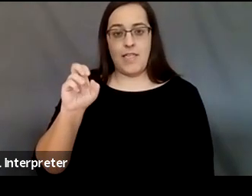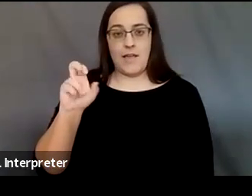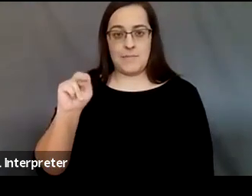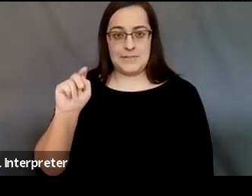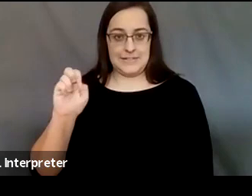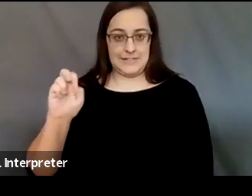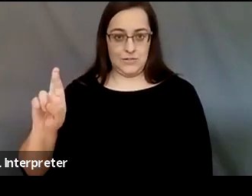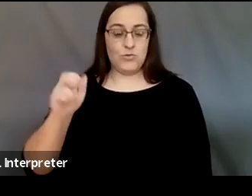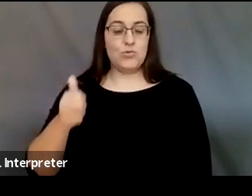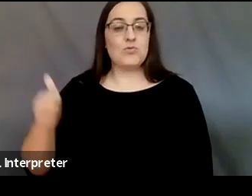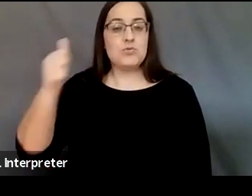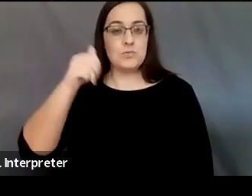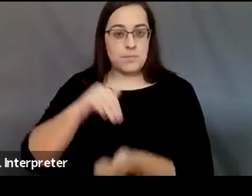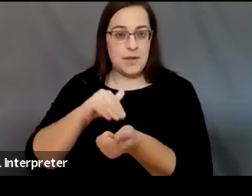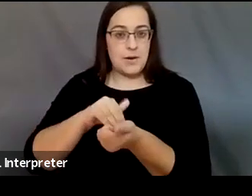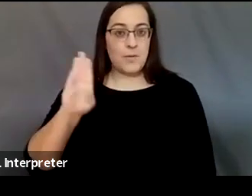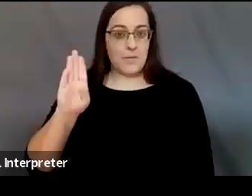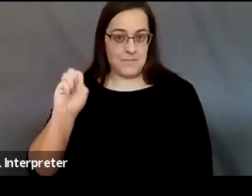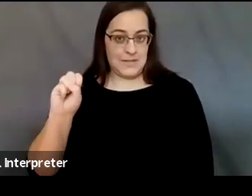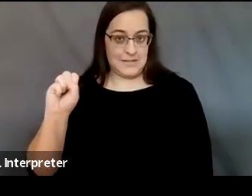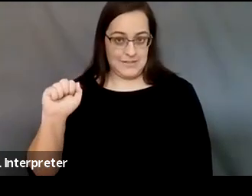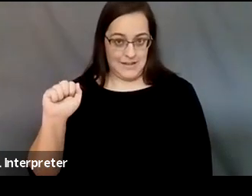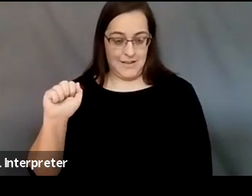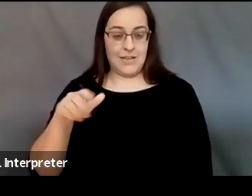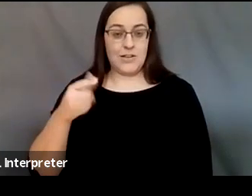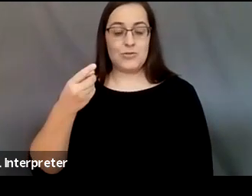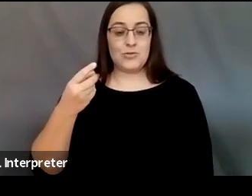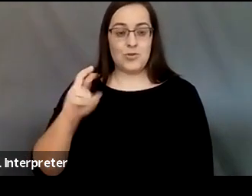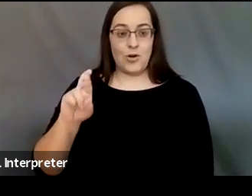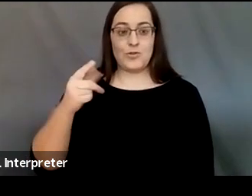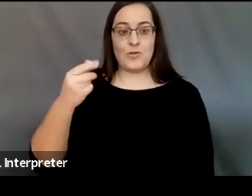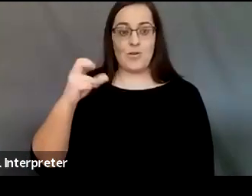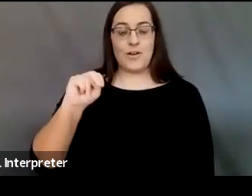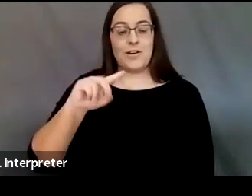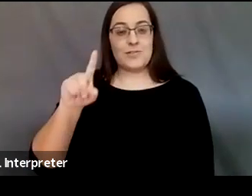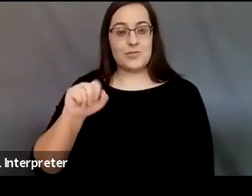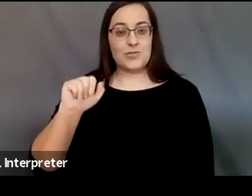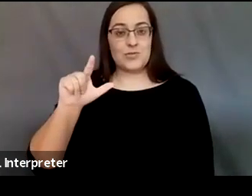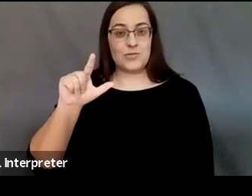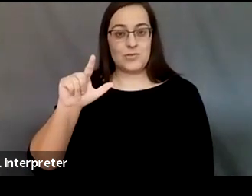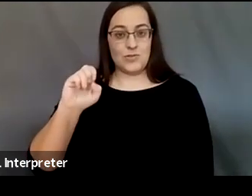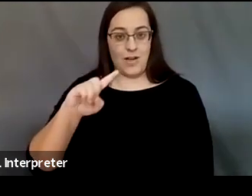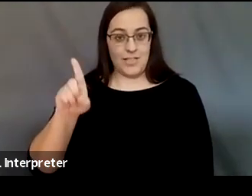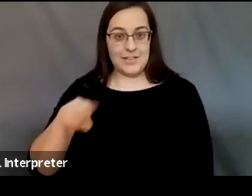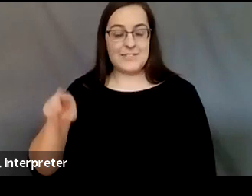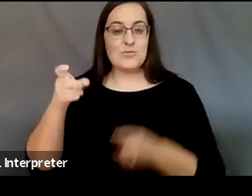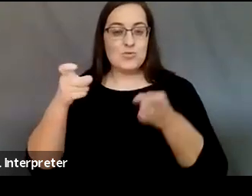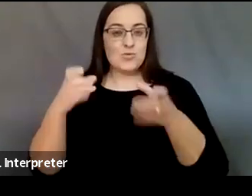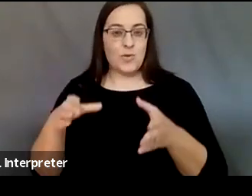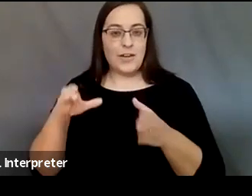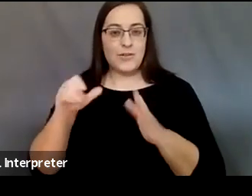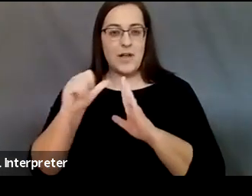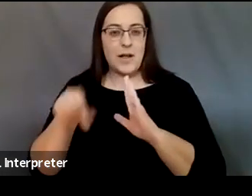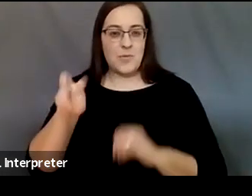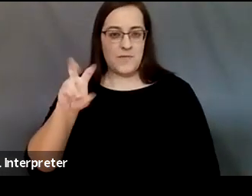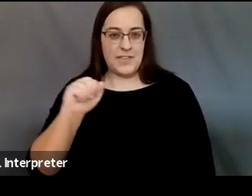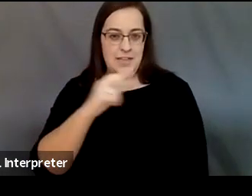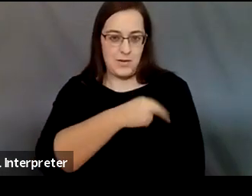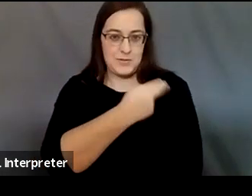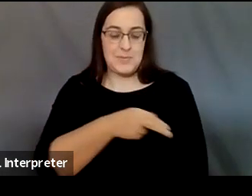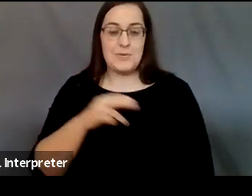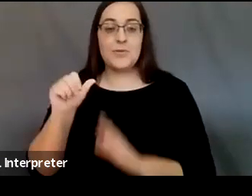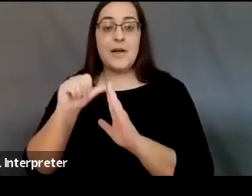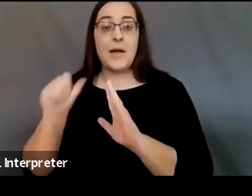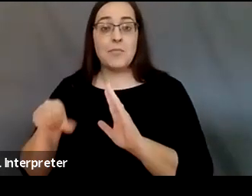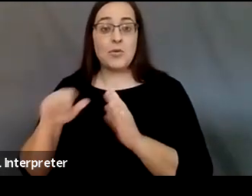Chief Medical Officer for BSA, Dr. Rodney Gonzalez, Director of the Amarillo VA, and Amarillo City Manager Jared